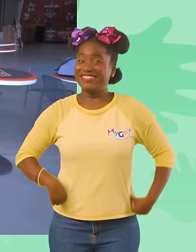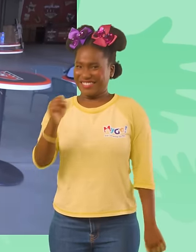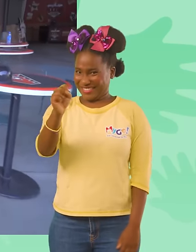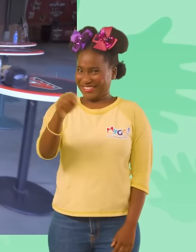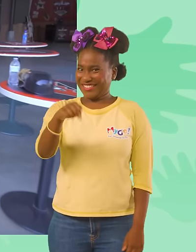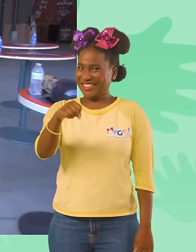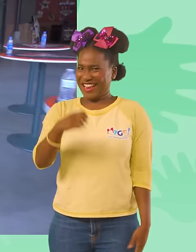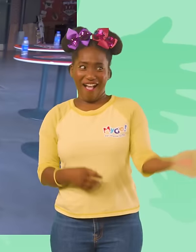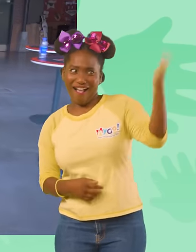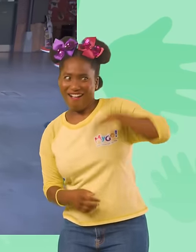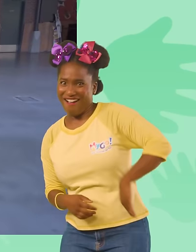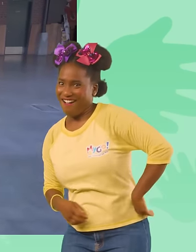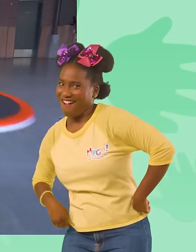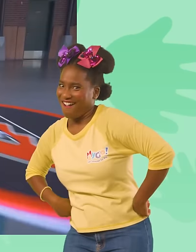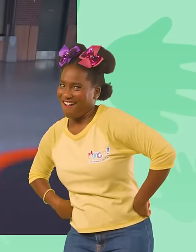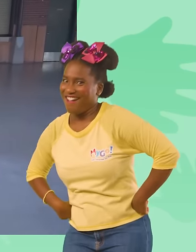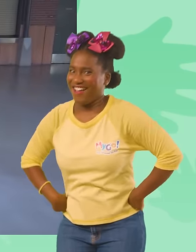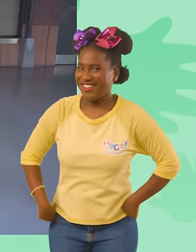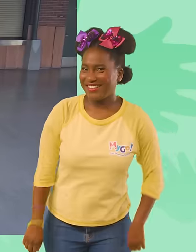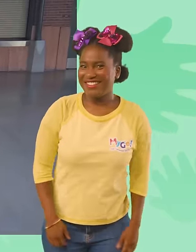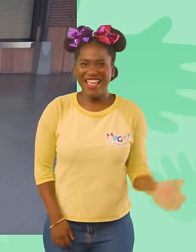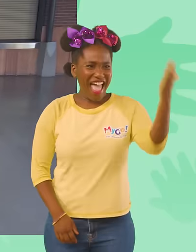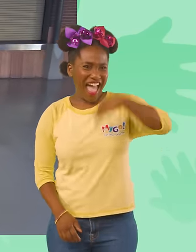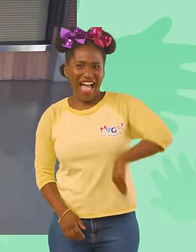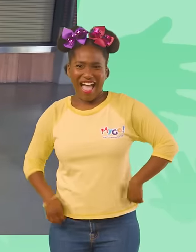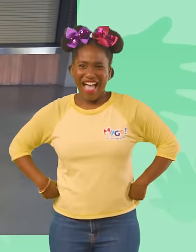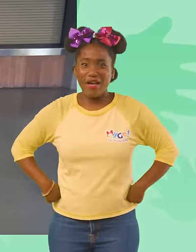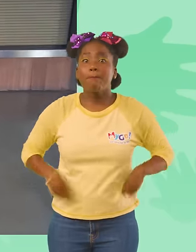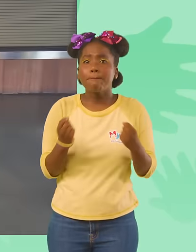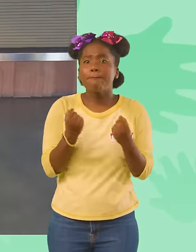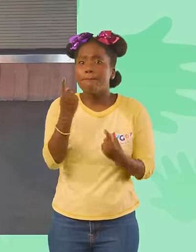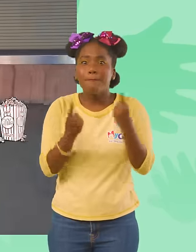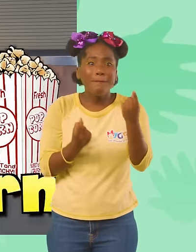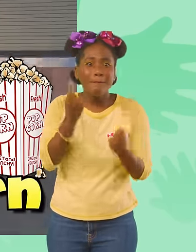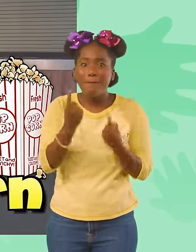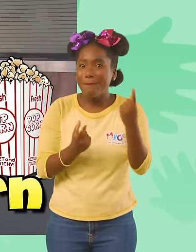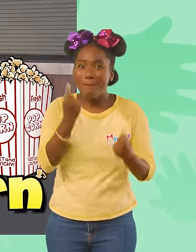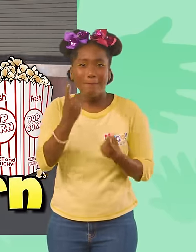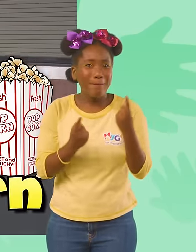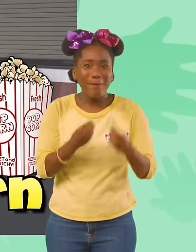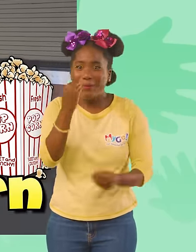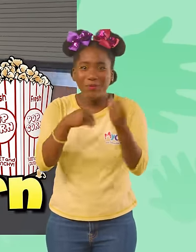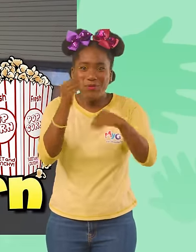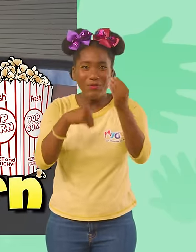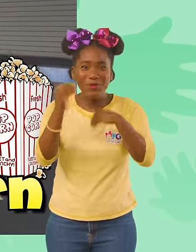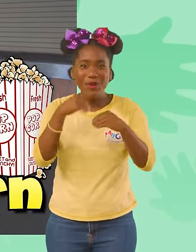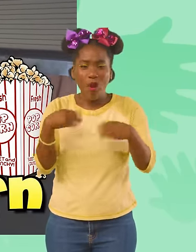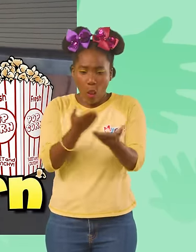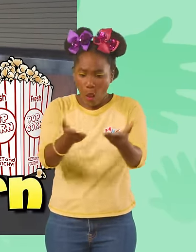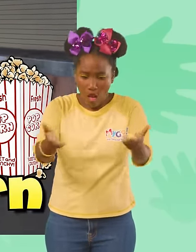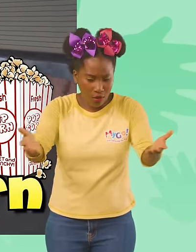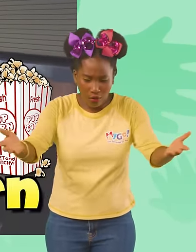Yeah, it's over here. Whoa, yeah, popcorn. Whoa, look at all of